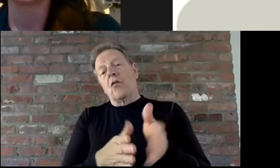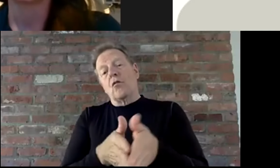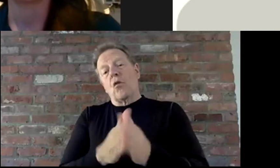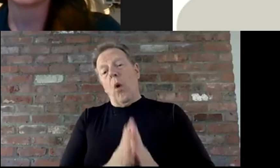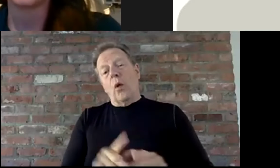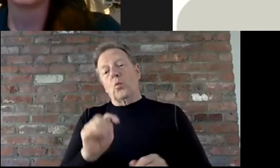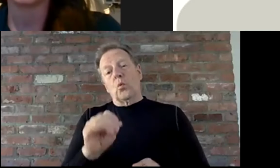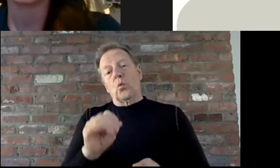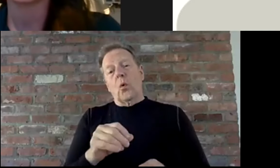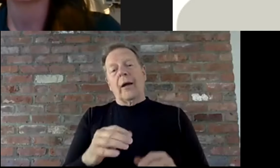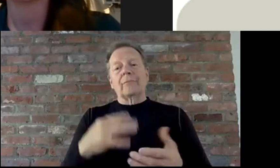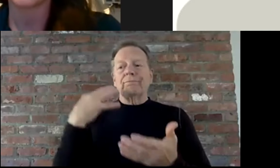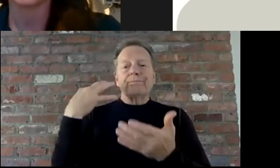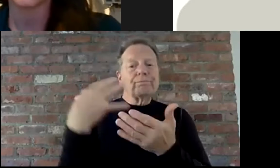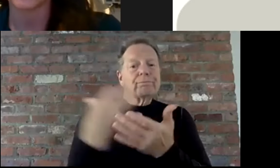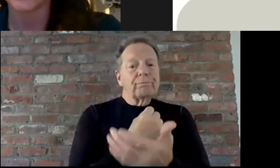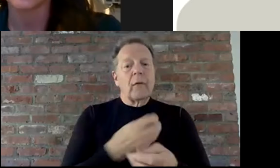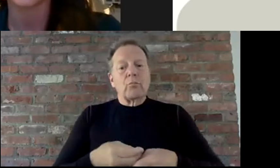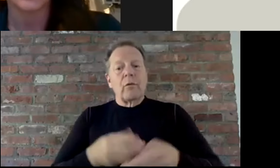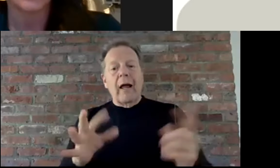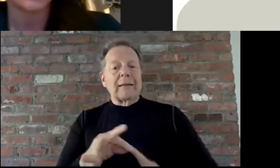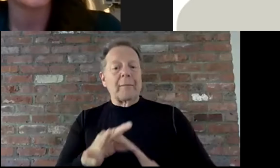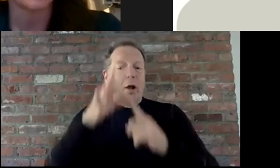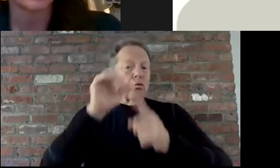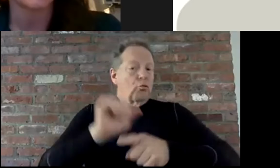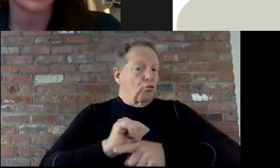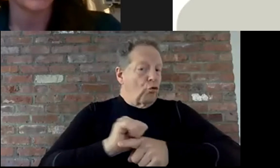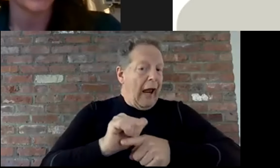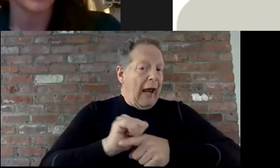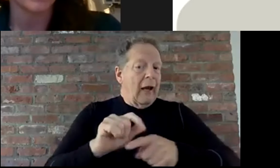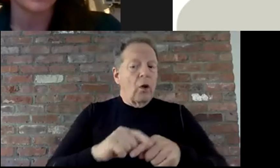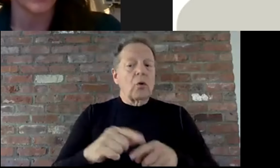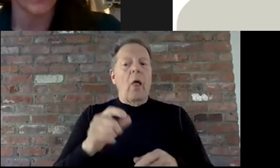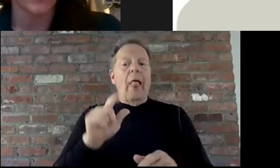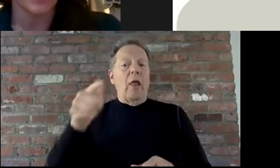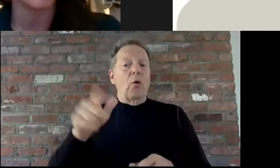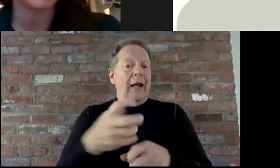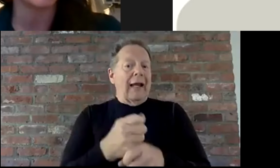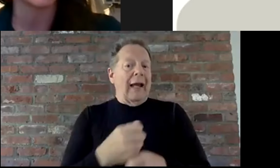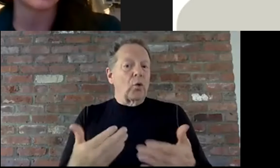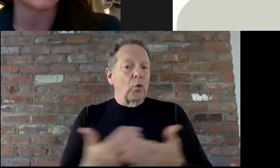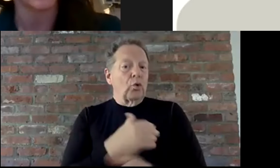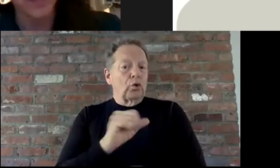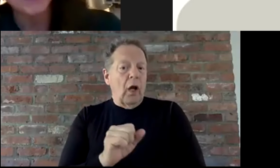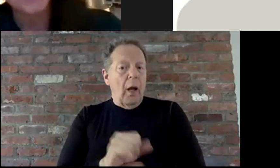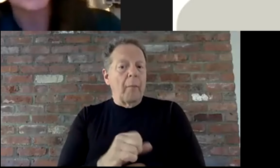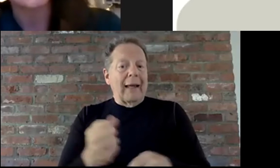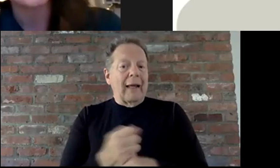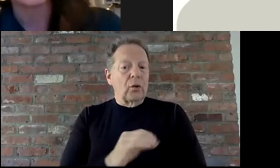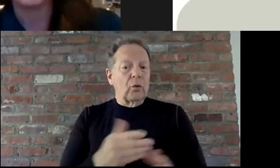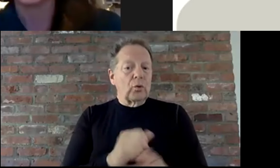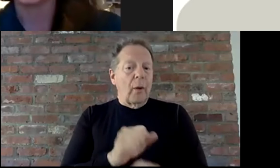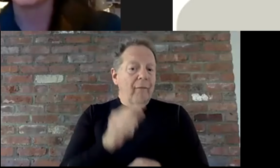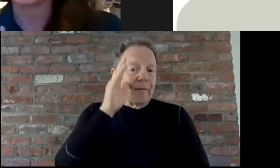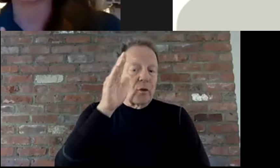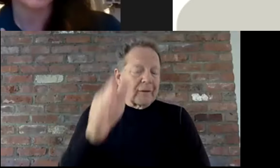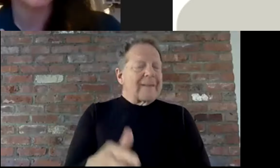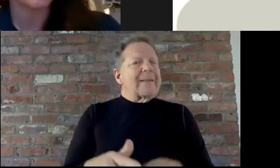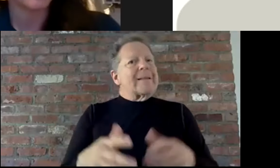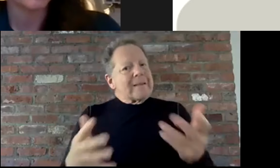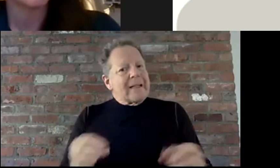to provide specialized training and help people gain employment